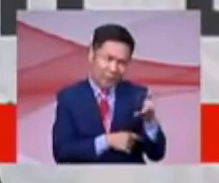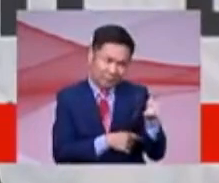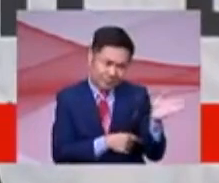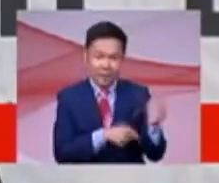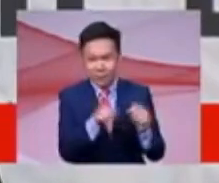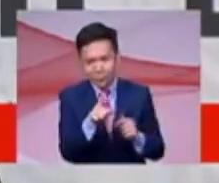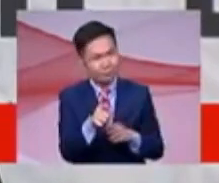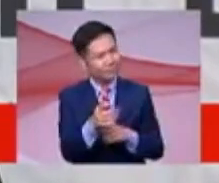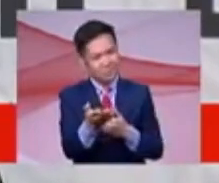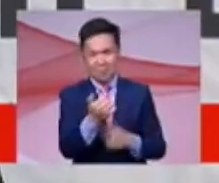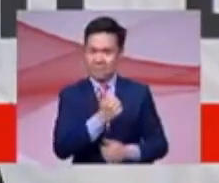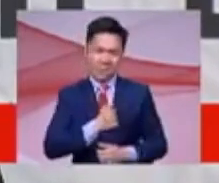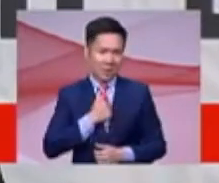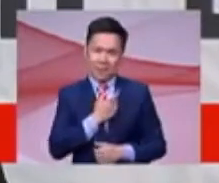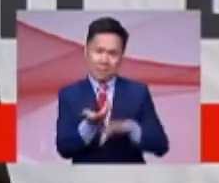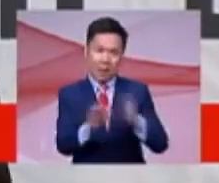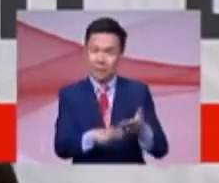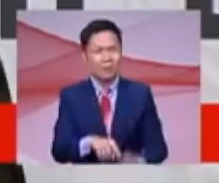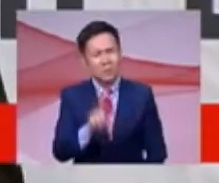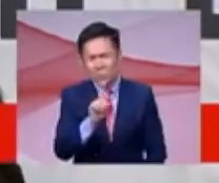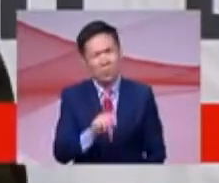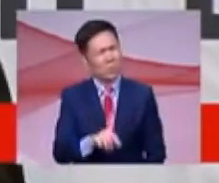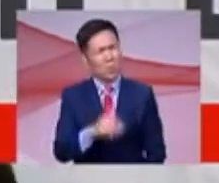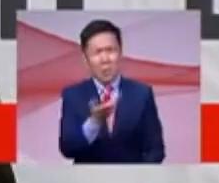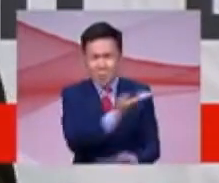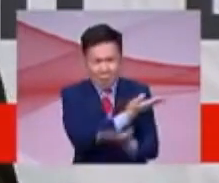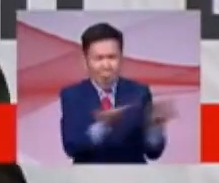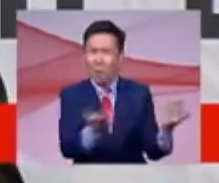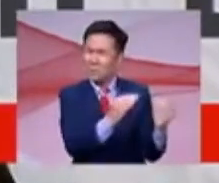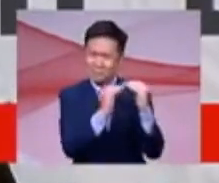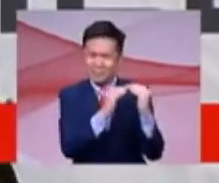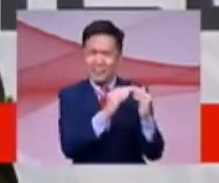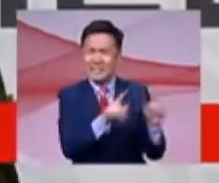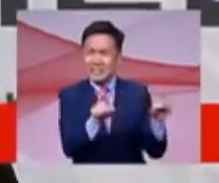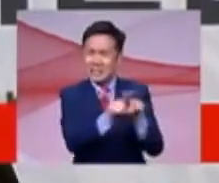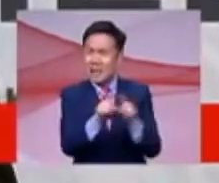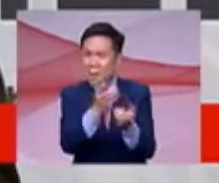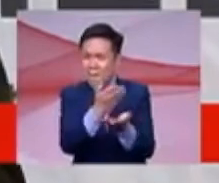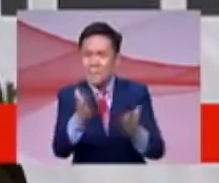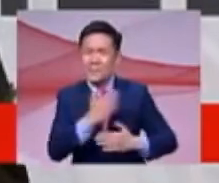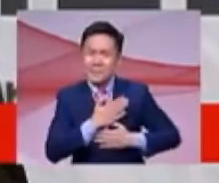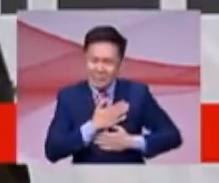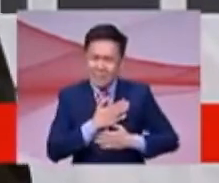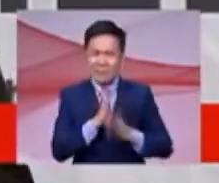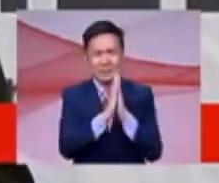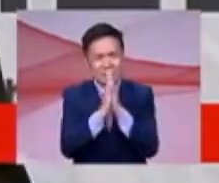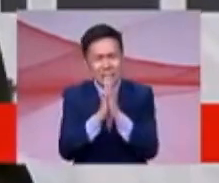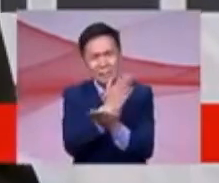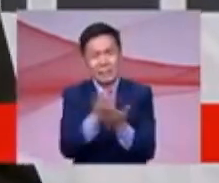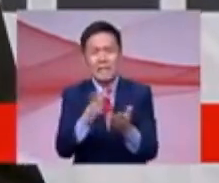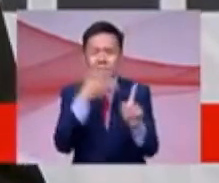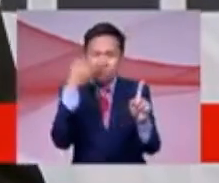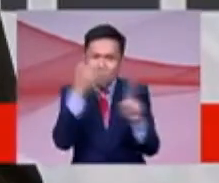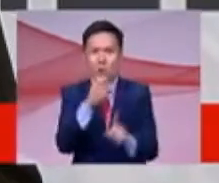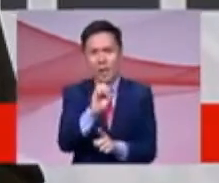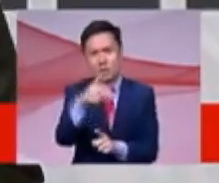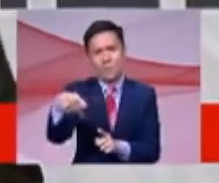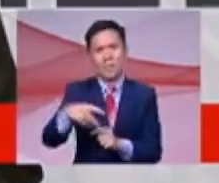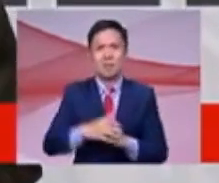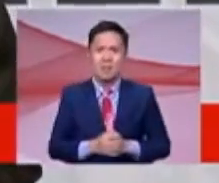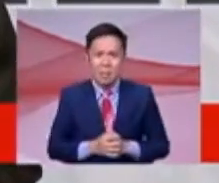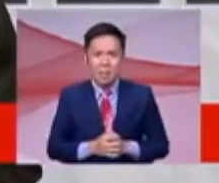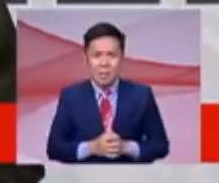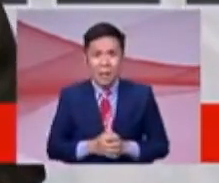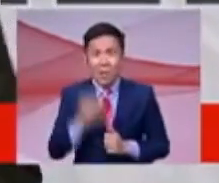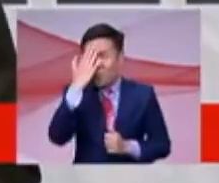So at the moment, we still have the capacity, but we urge all rakyat to make sure that you comply to the SOP,